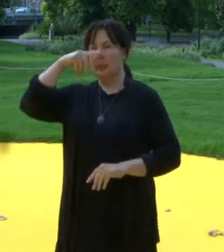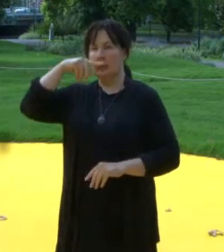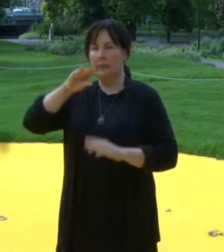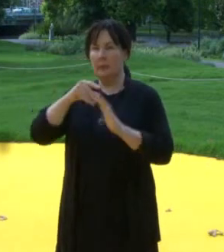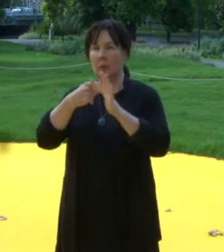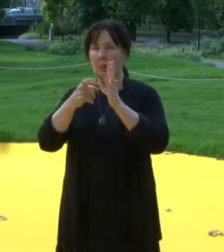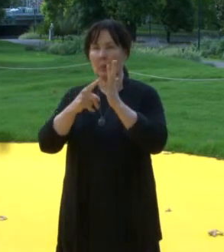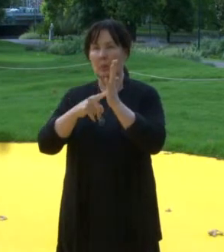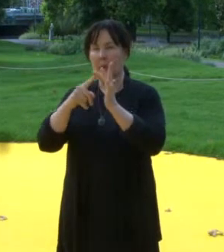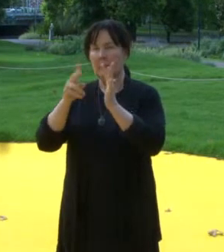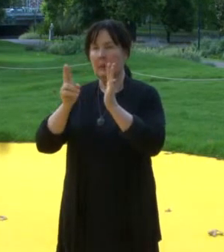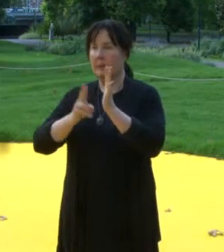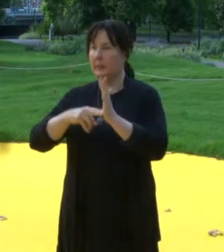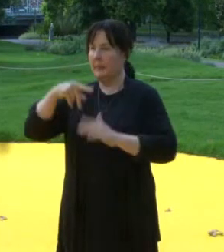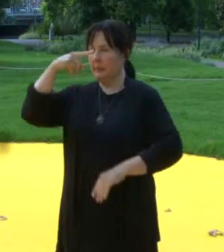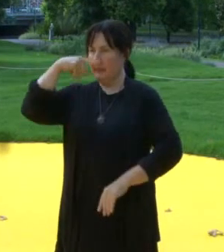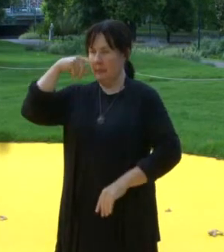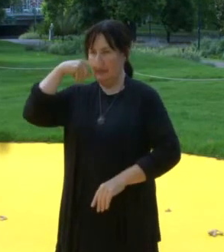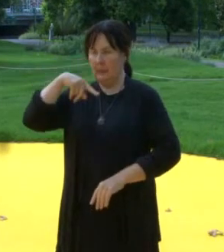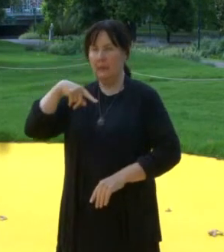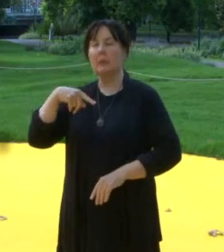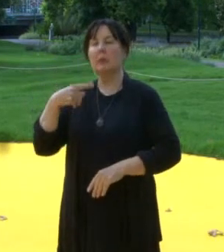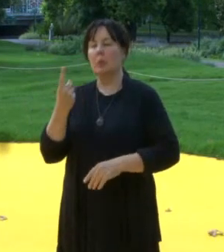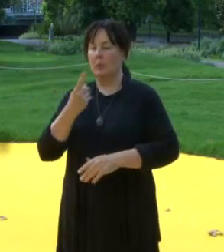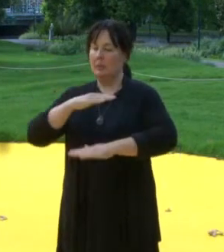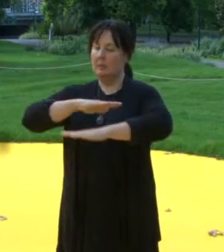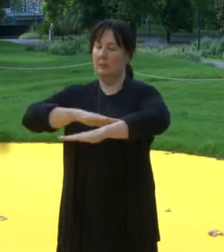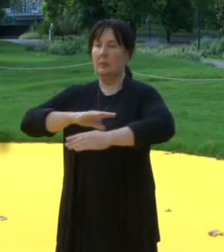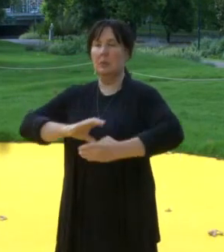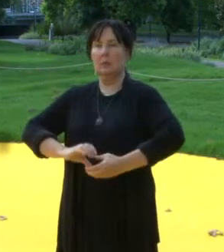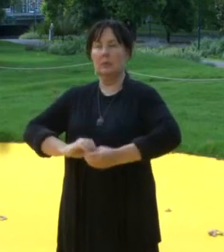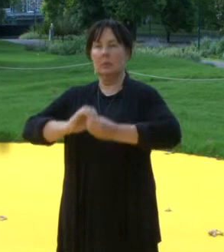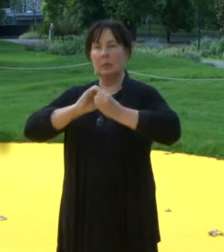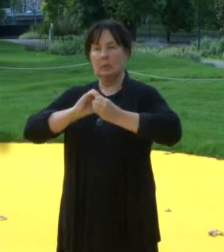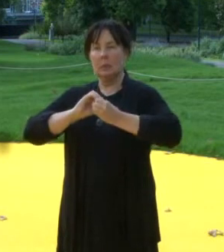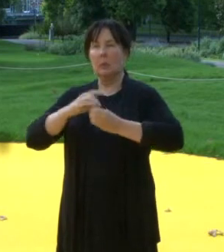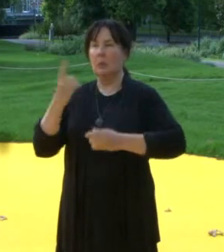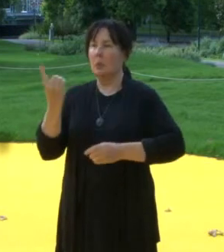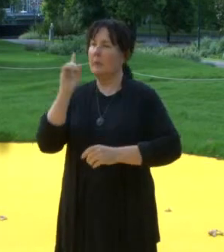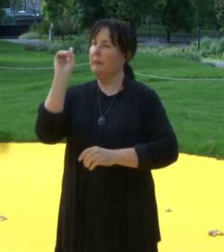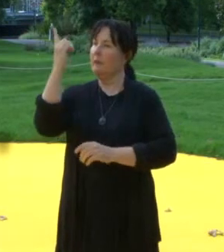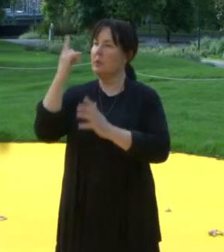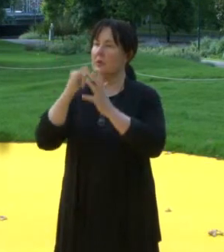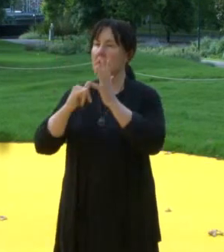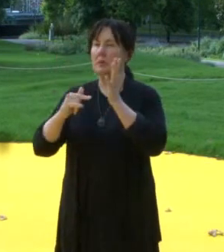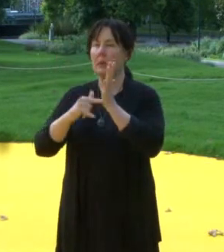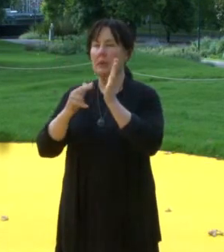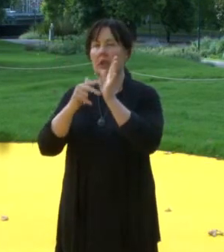past, present, emerging. I pay my respects to all First Nations people here in the room with us.